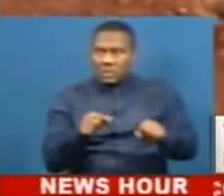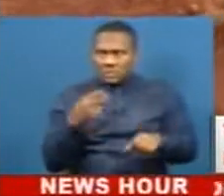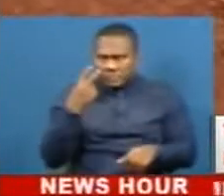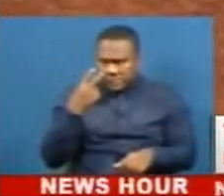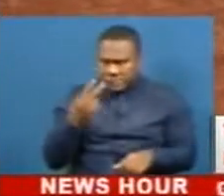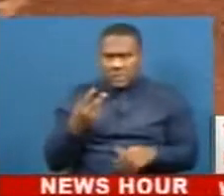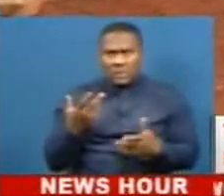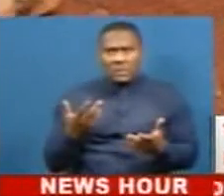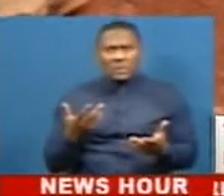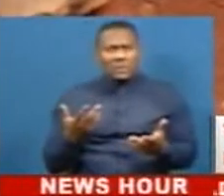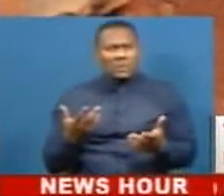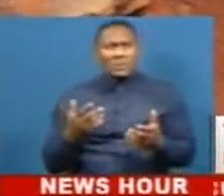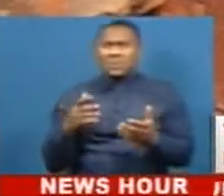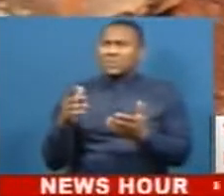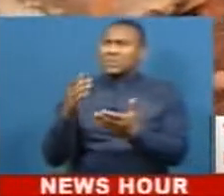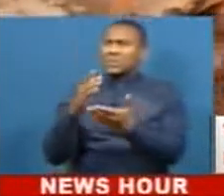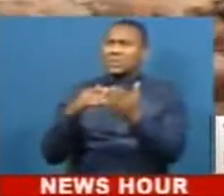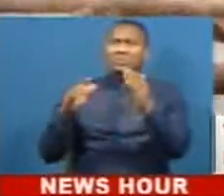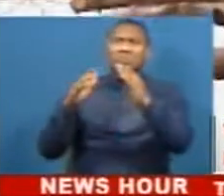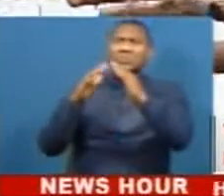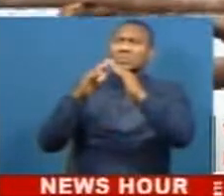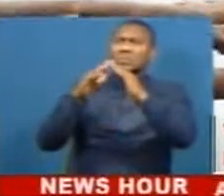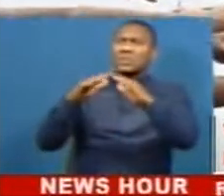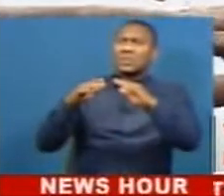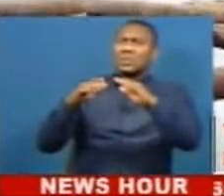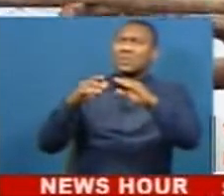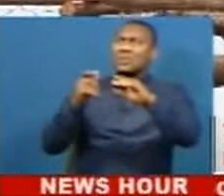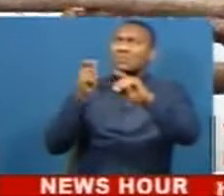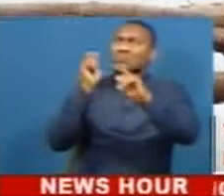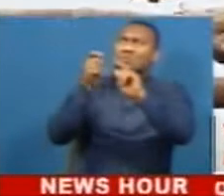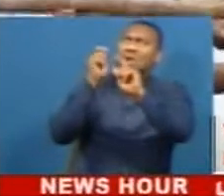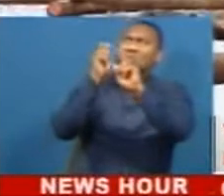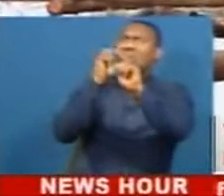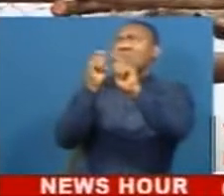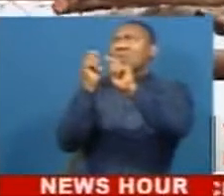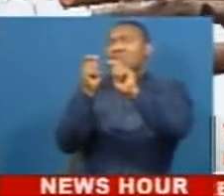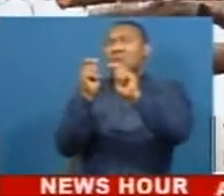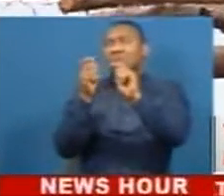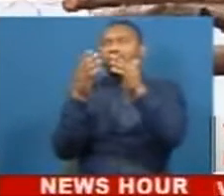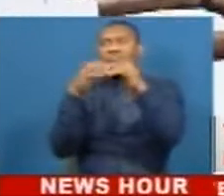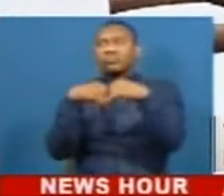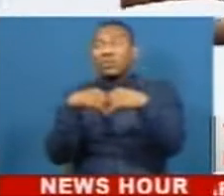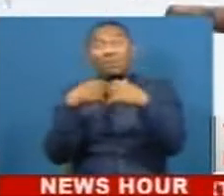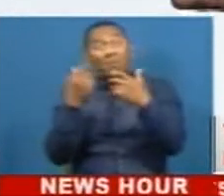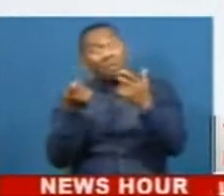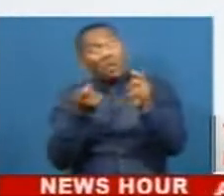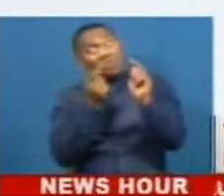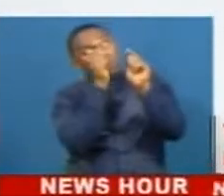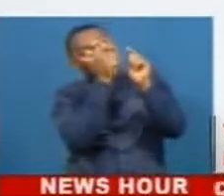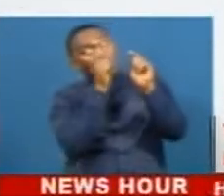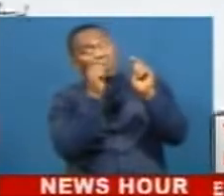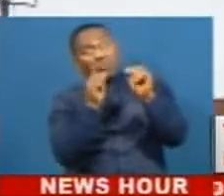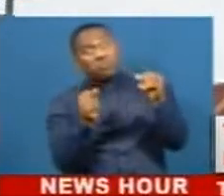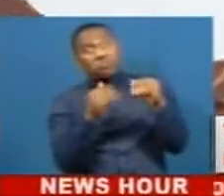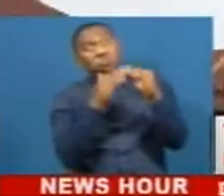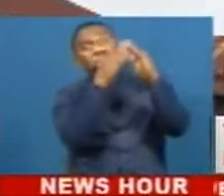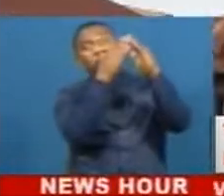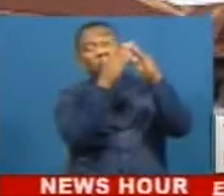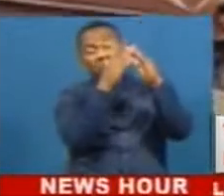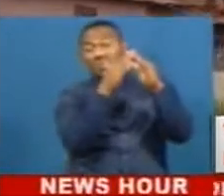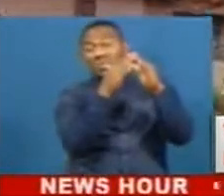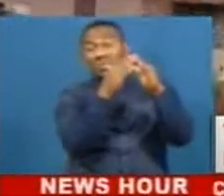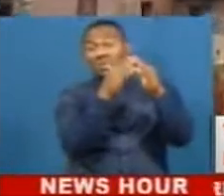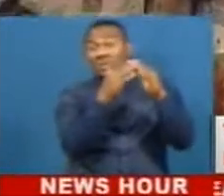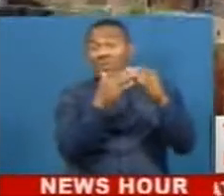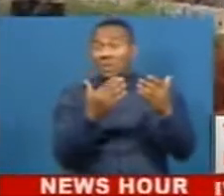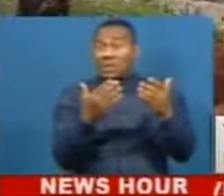either pulling down some of the weakened concrete houses or rebuilding to avoid seeing from collapsing, with